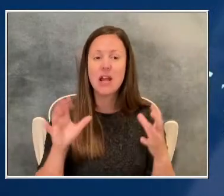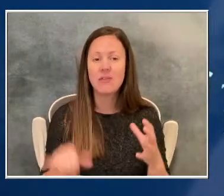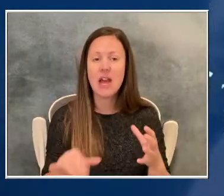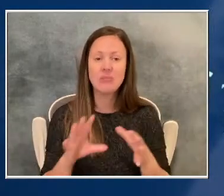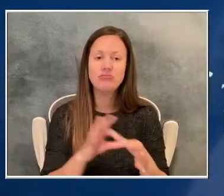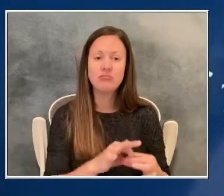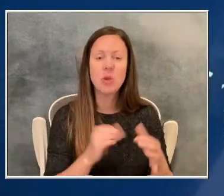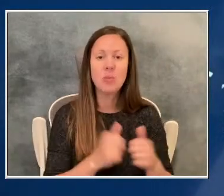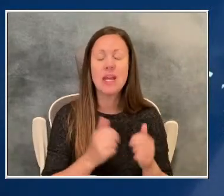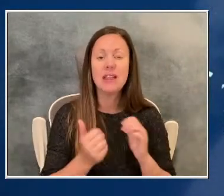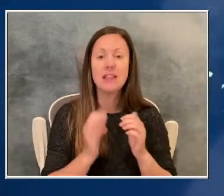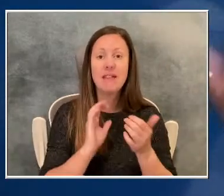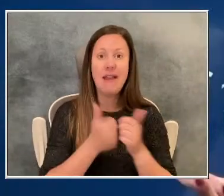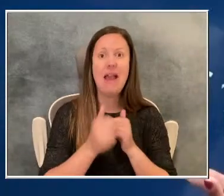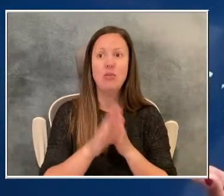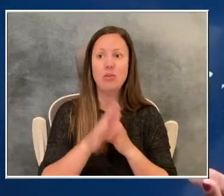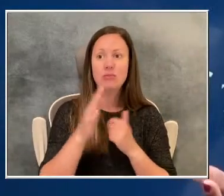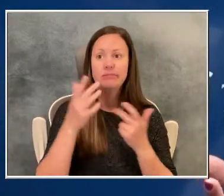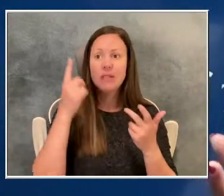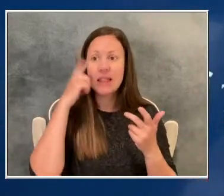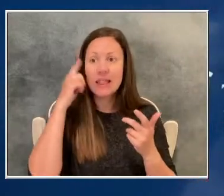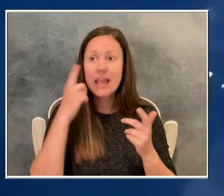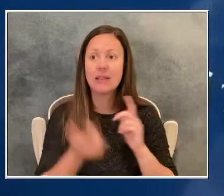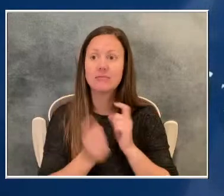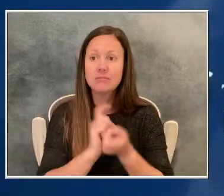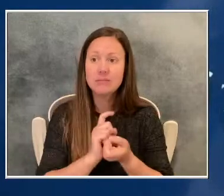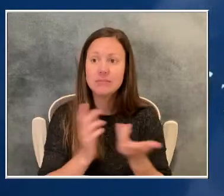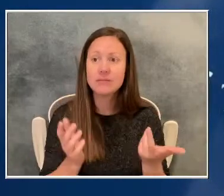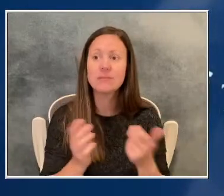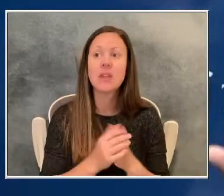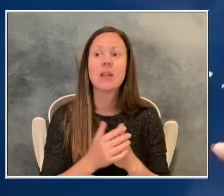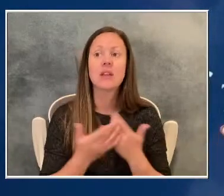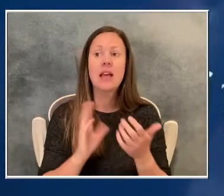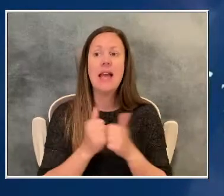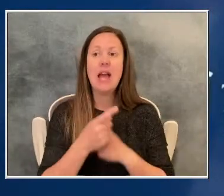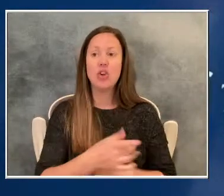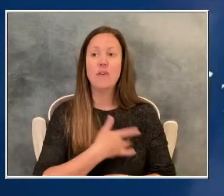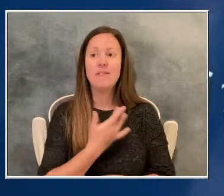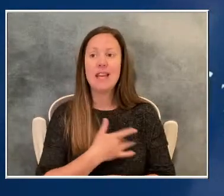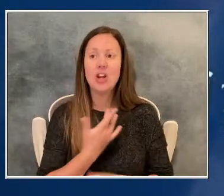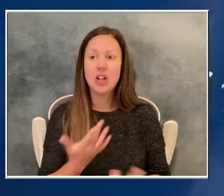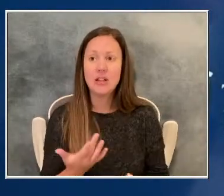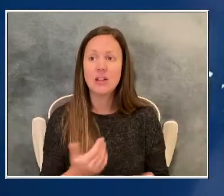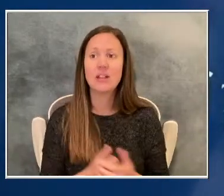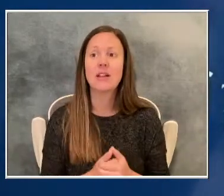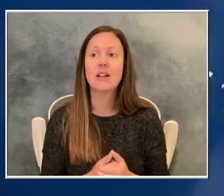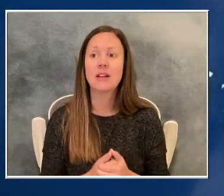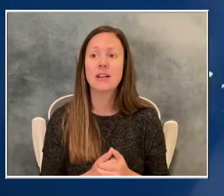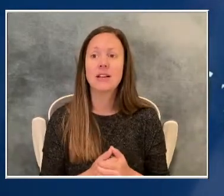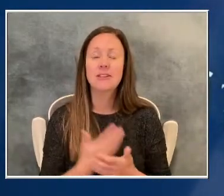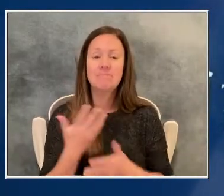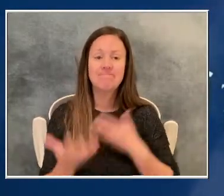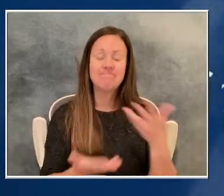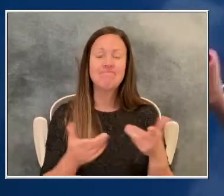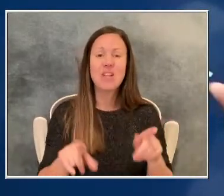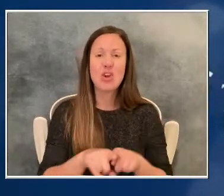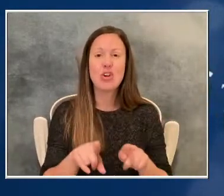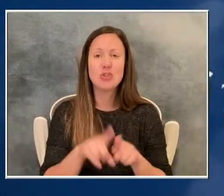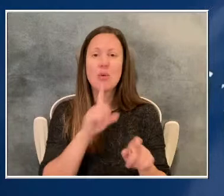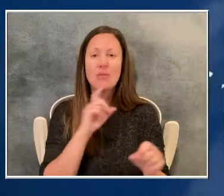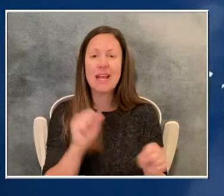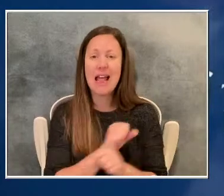think, changing what you do to have an impact on how you feel. There's also a reality of the situation that sometimes you